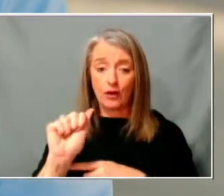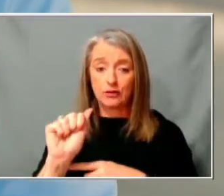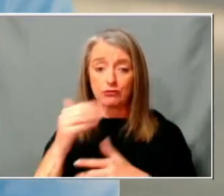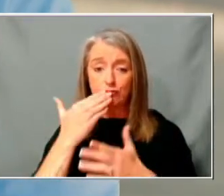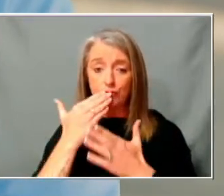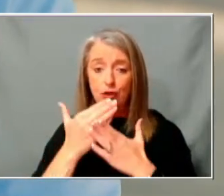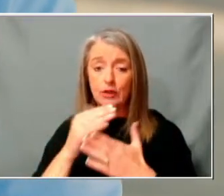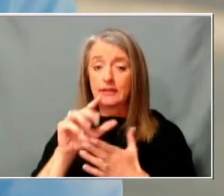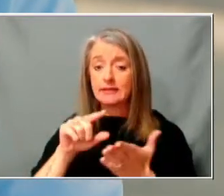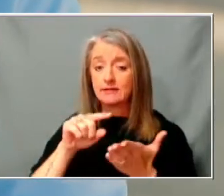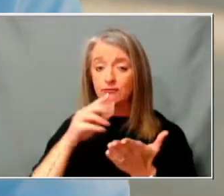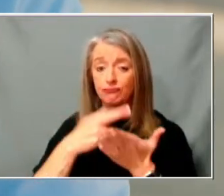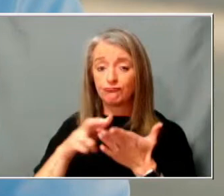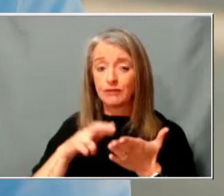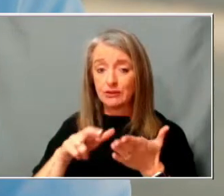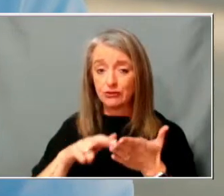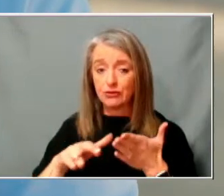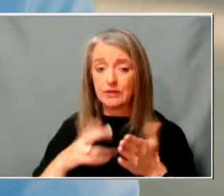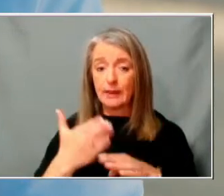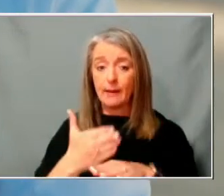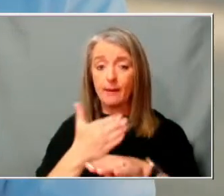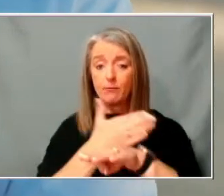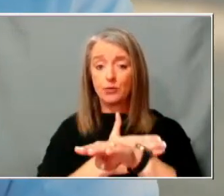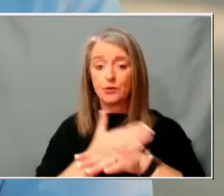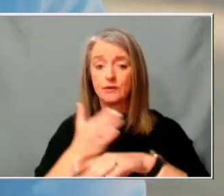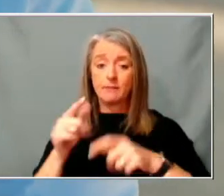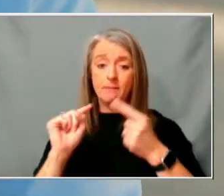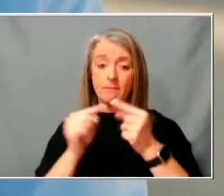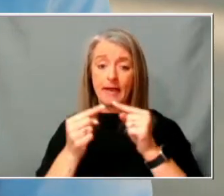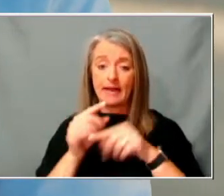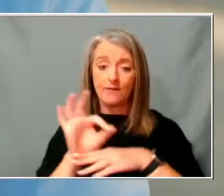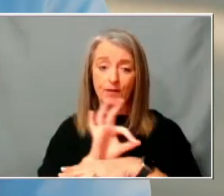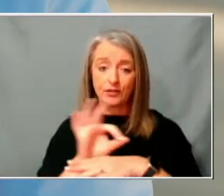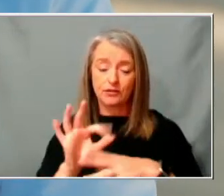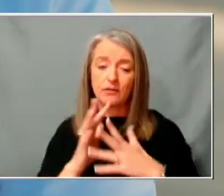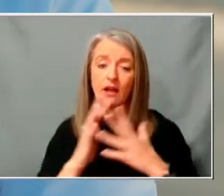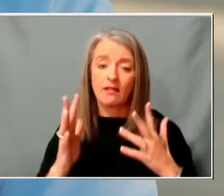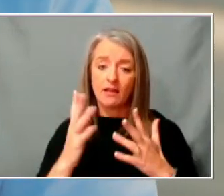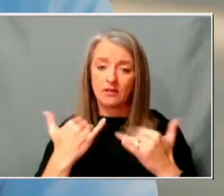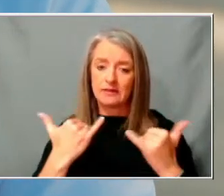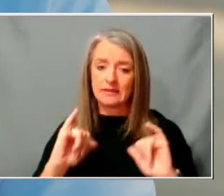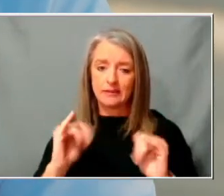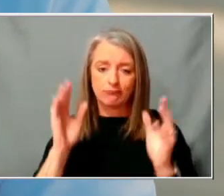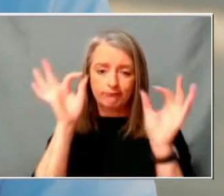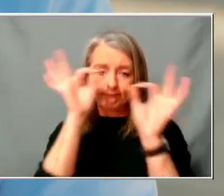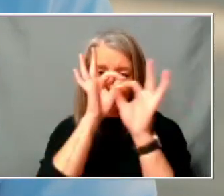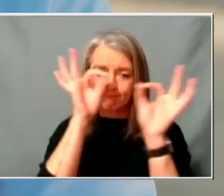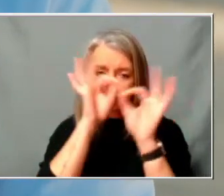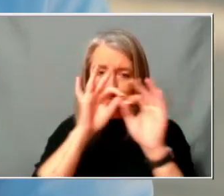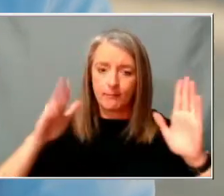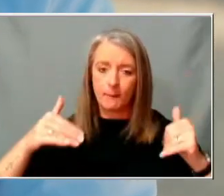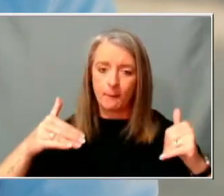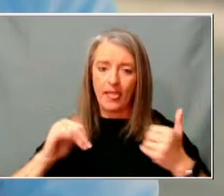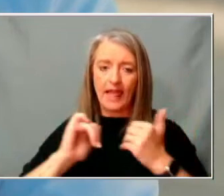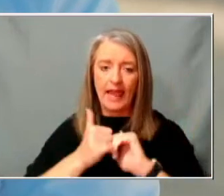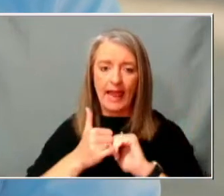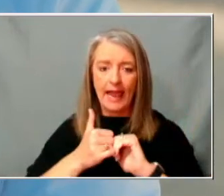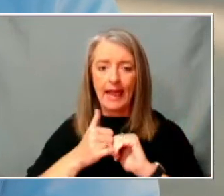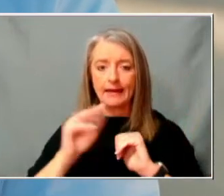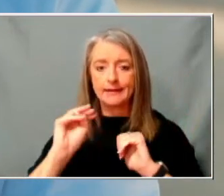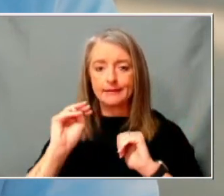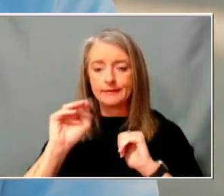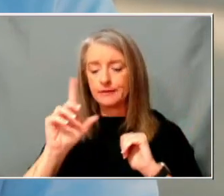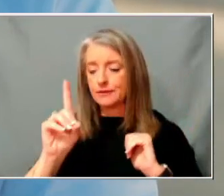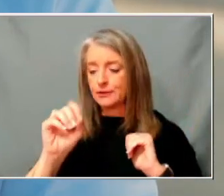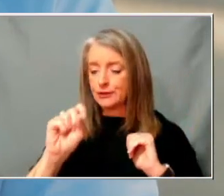data to suggest it at least improves pain and function. But there's a lot that we still don't know exactly how to dose it, how to concentrate it, how